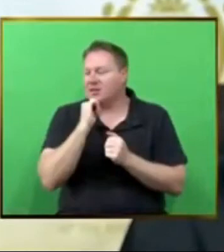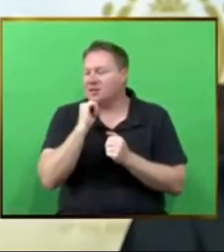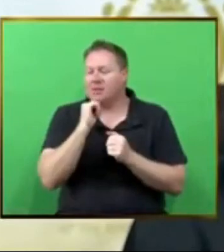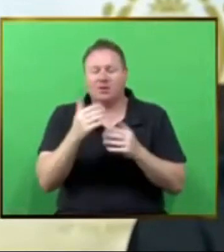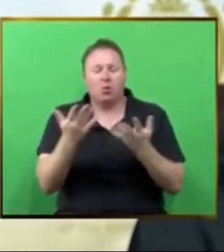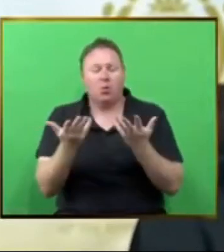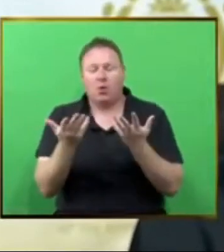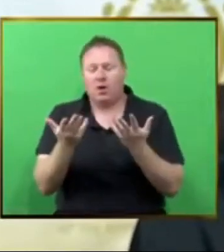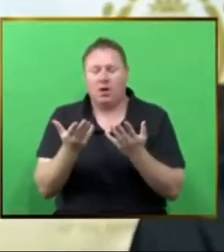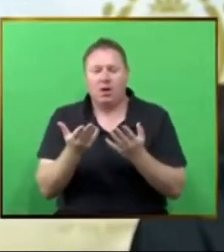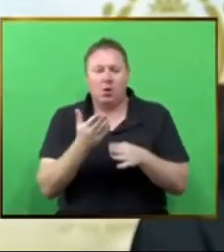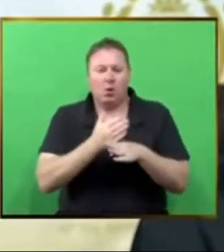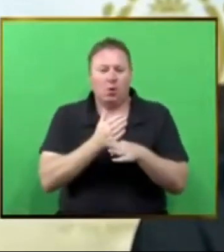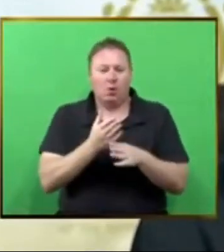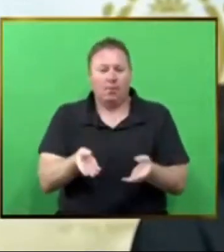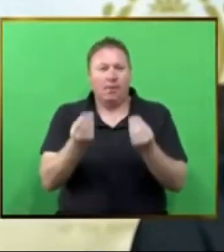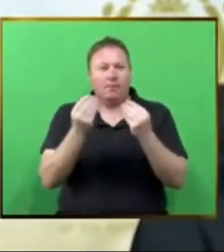generated.